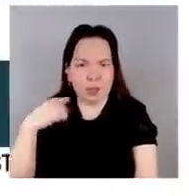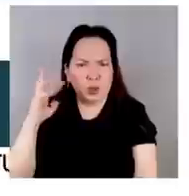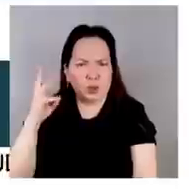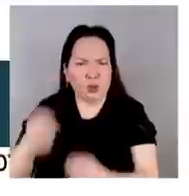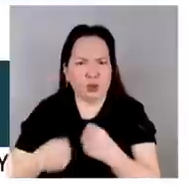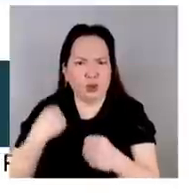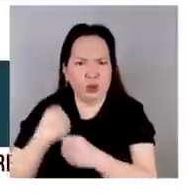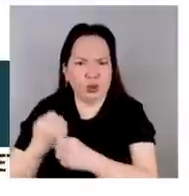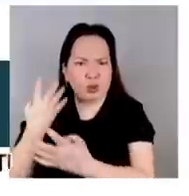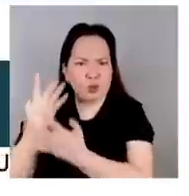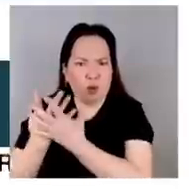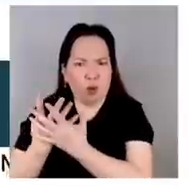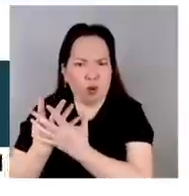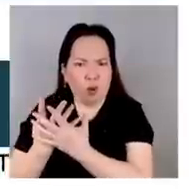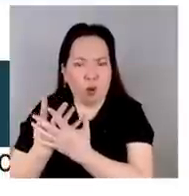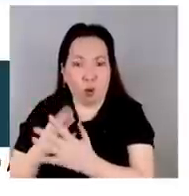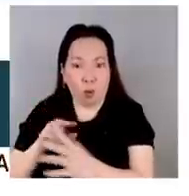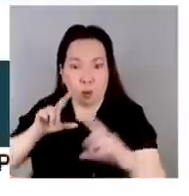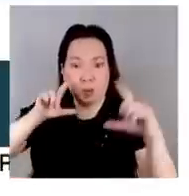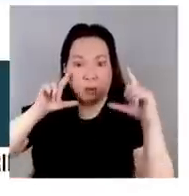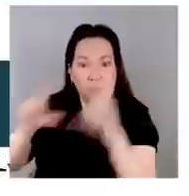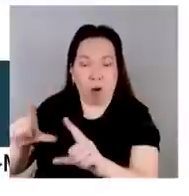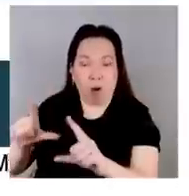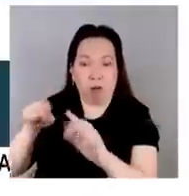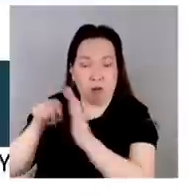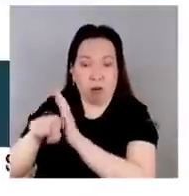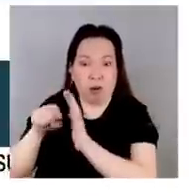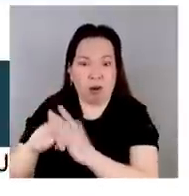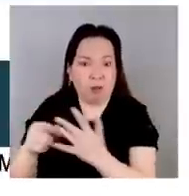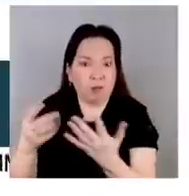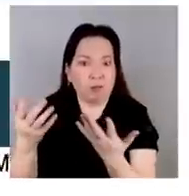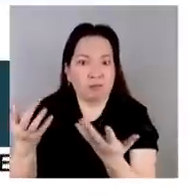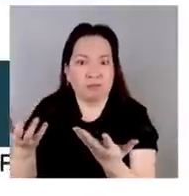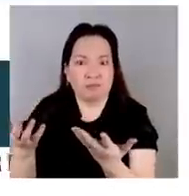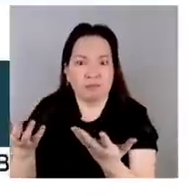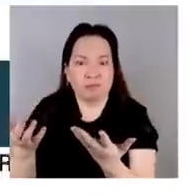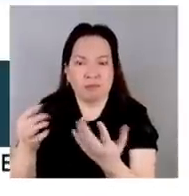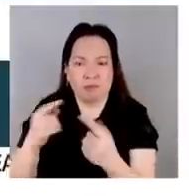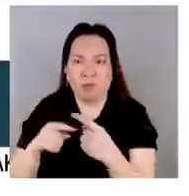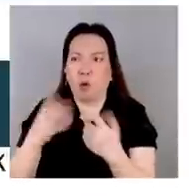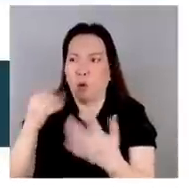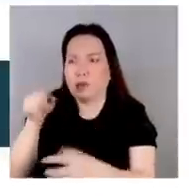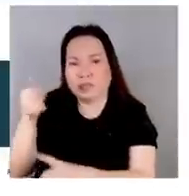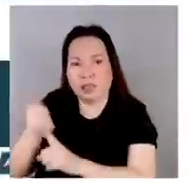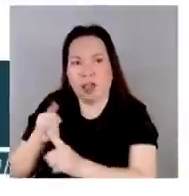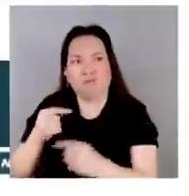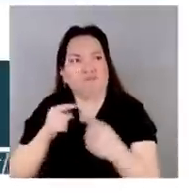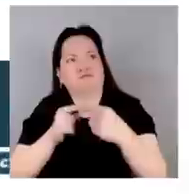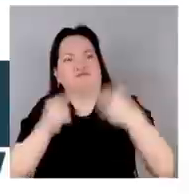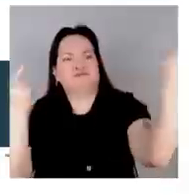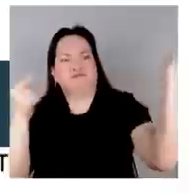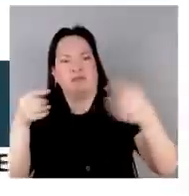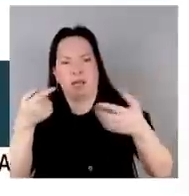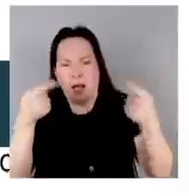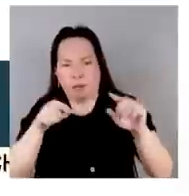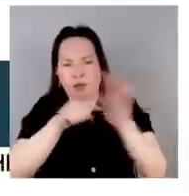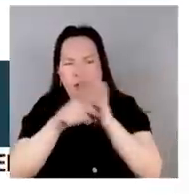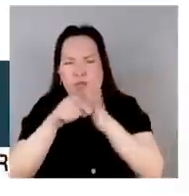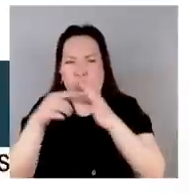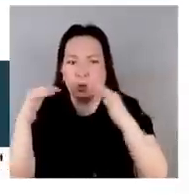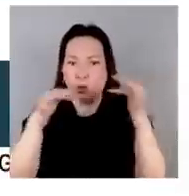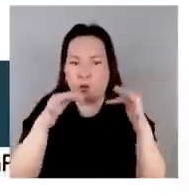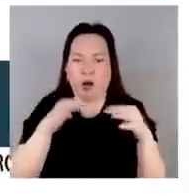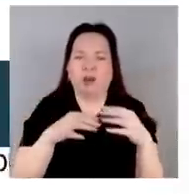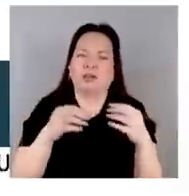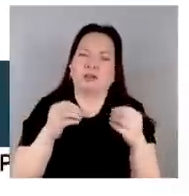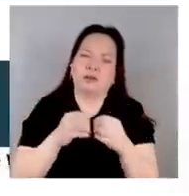of any crime, but, you know, she is paying a very heavy price for her opposition to the drug war. So I think the longer that you see, you know,